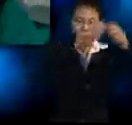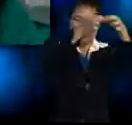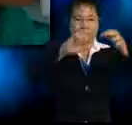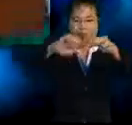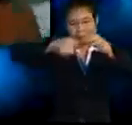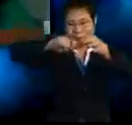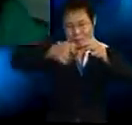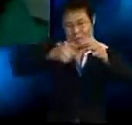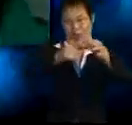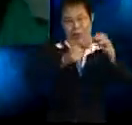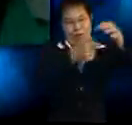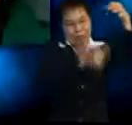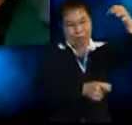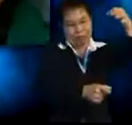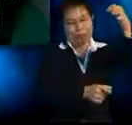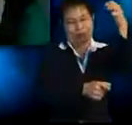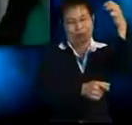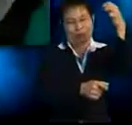stand.